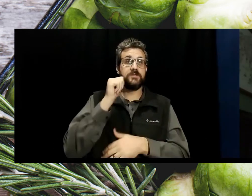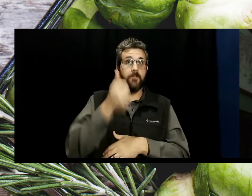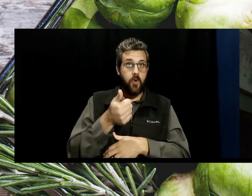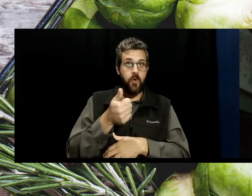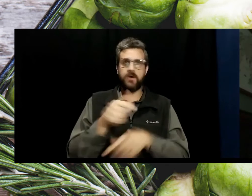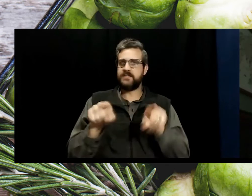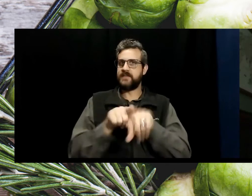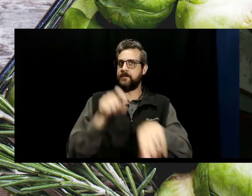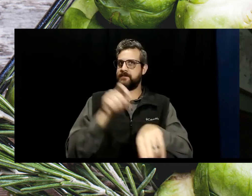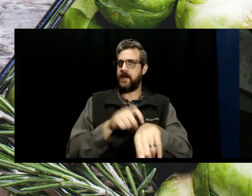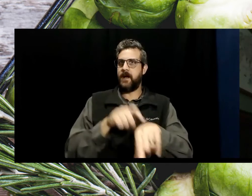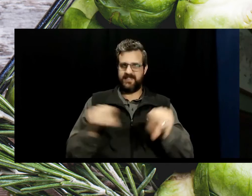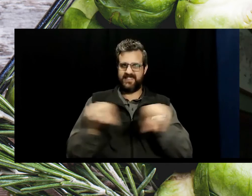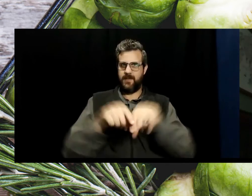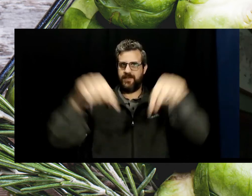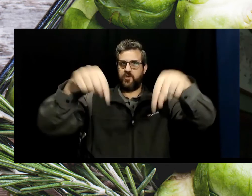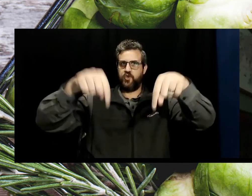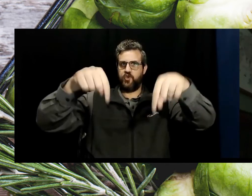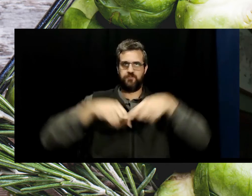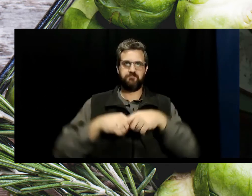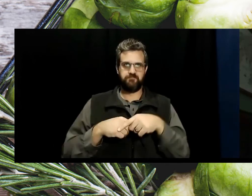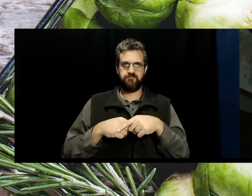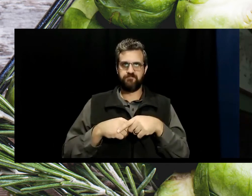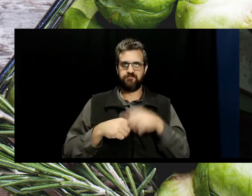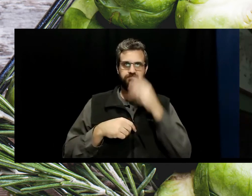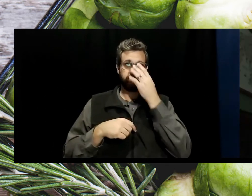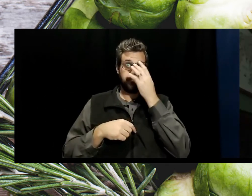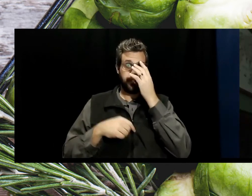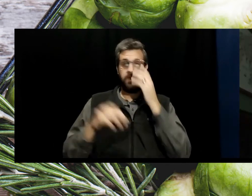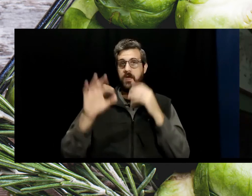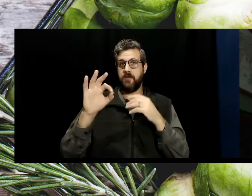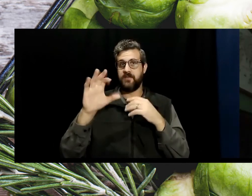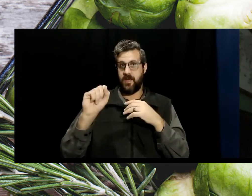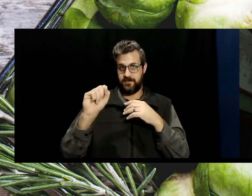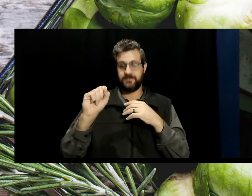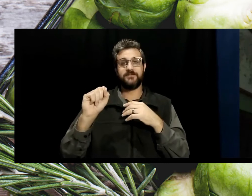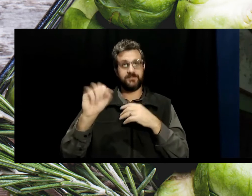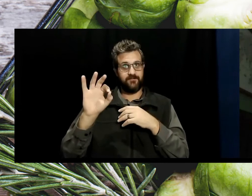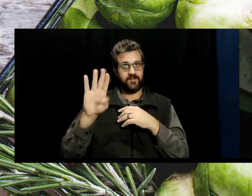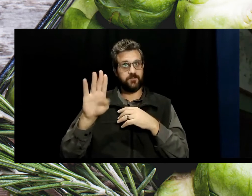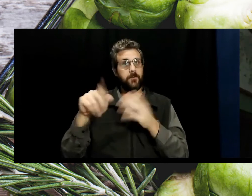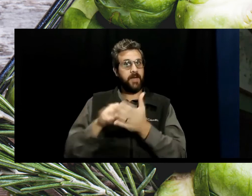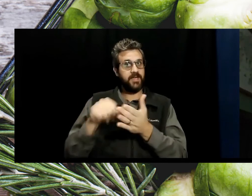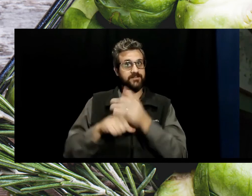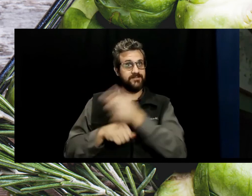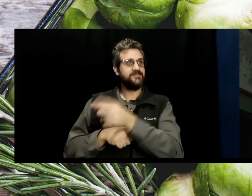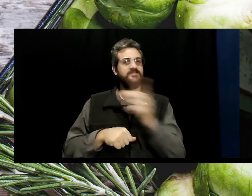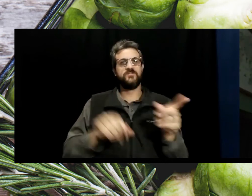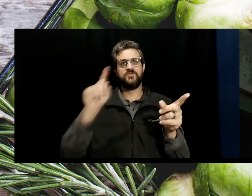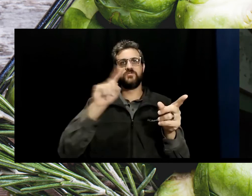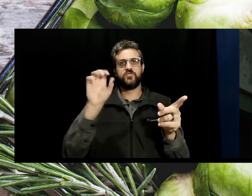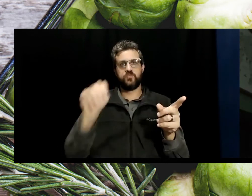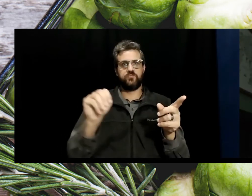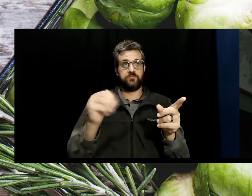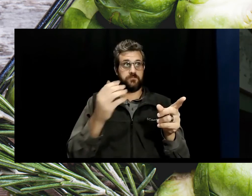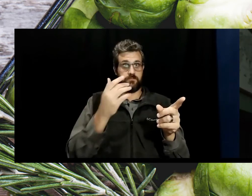same time and place. So you can join us on our FCS Extension Facebook page or on Zoom if you would prefer to have an